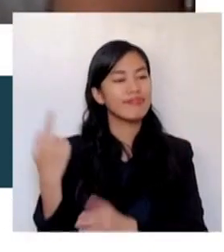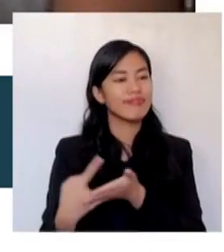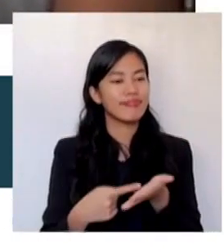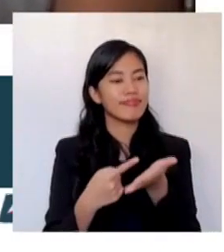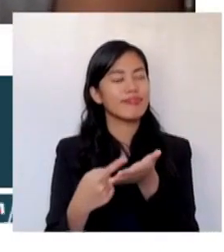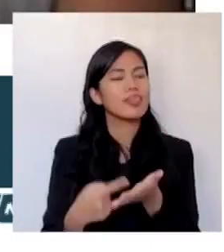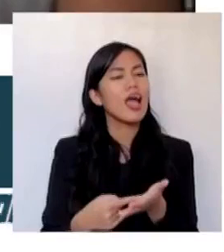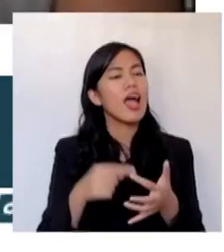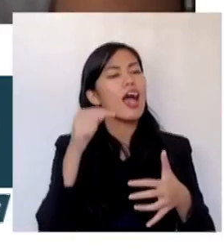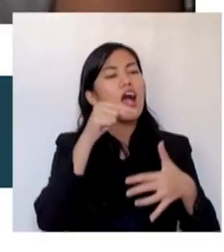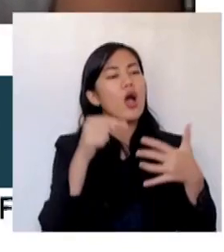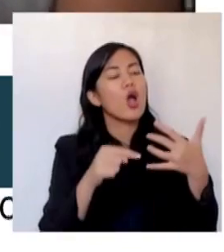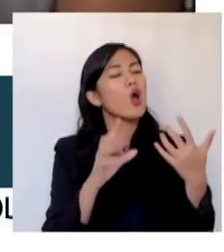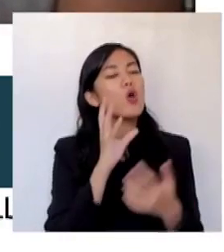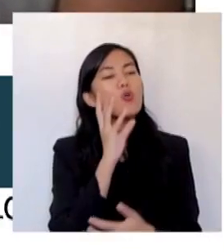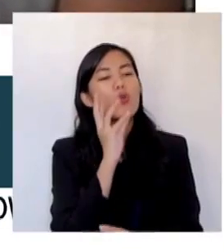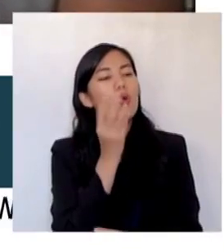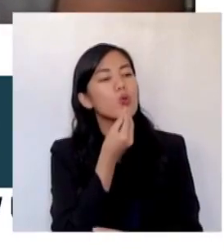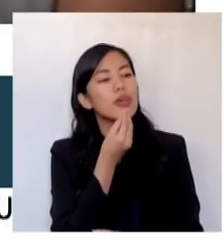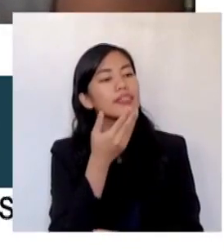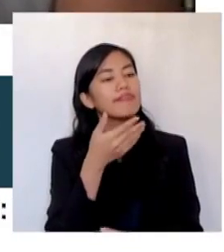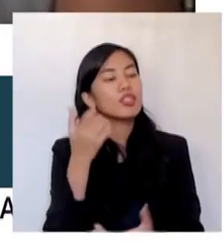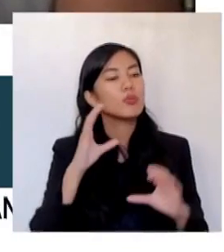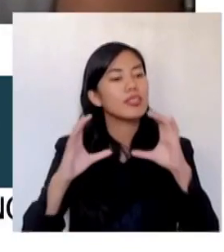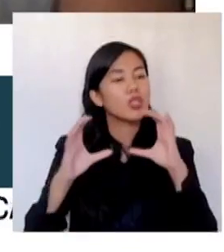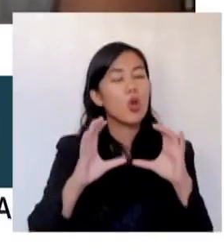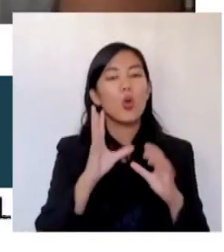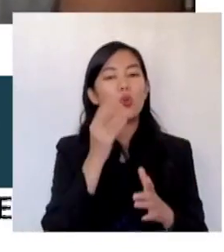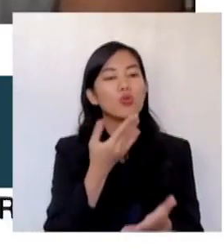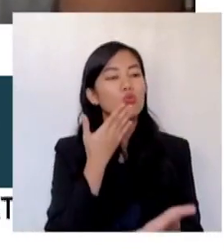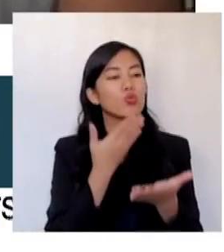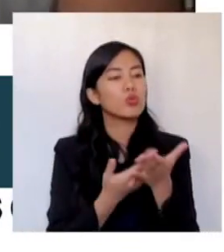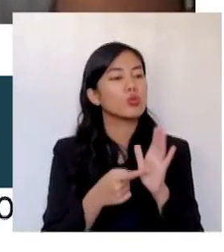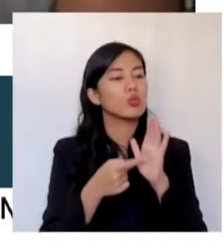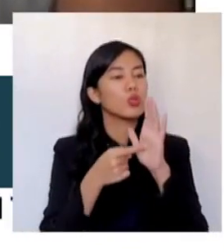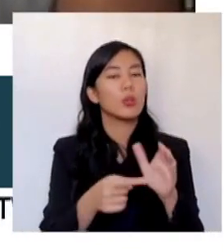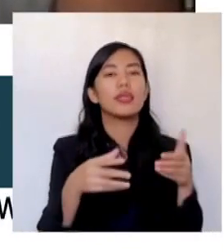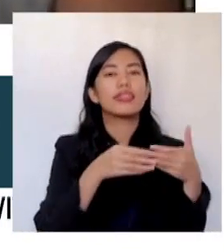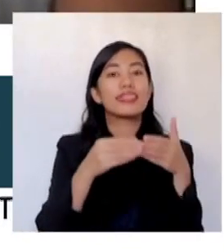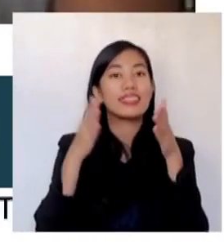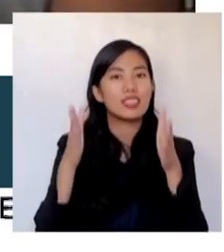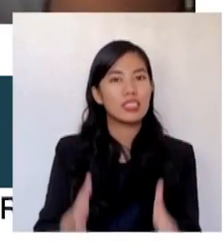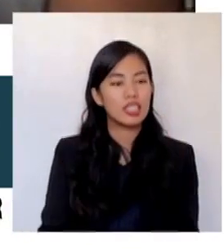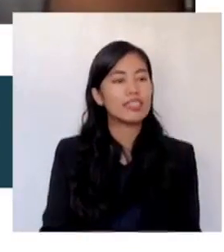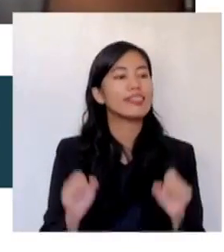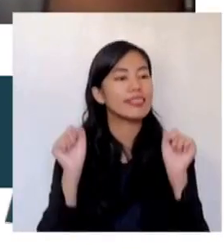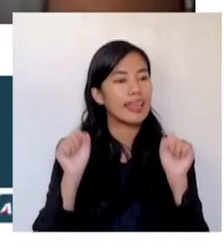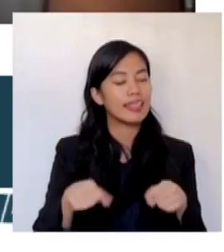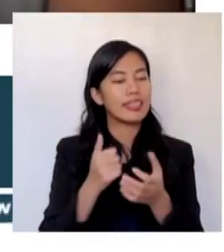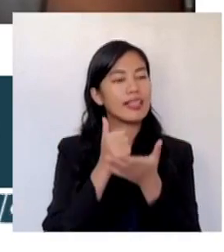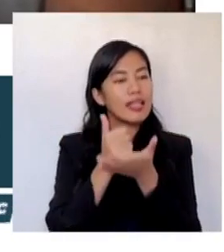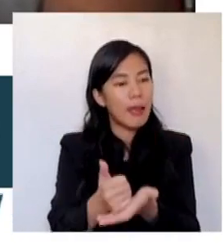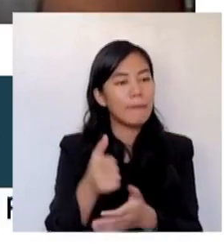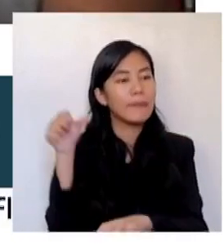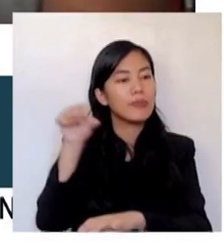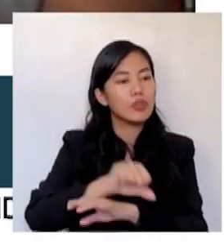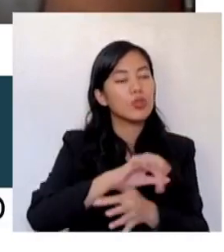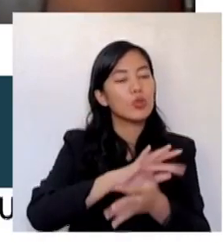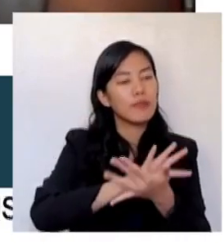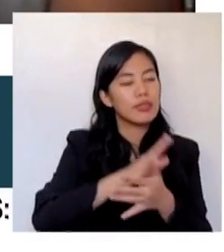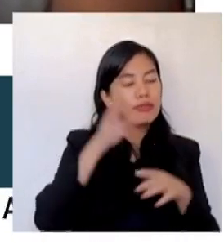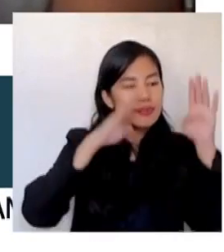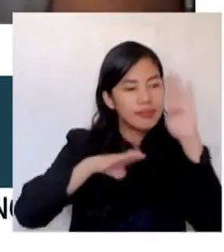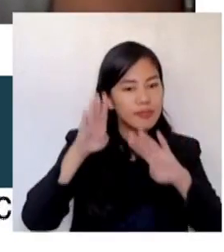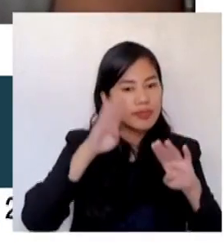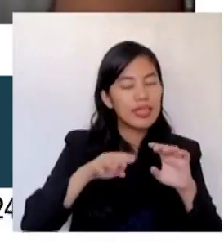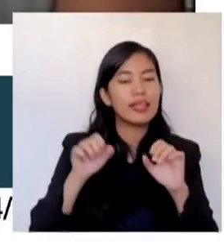presented himself or herself as the leader that would take us out of this COVID crisis? Take us back onto